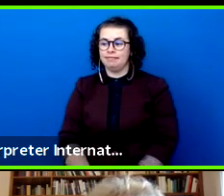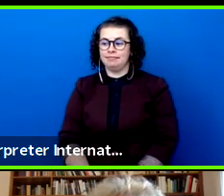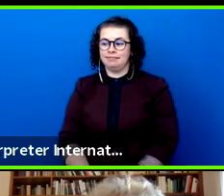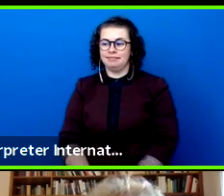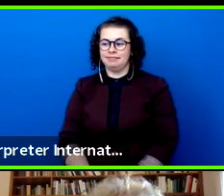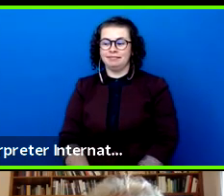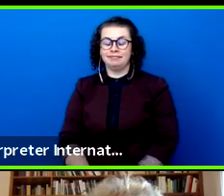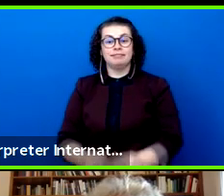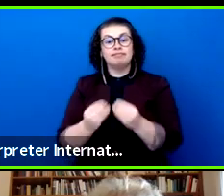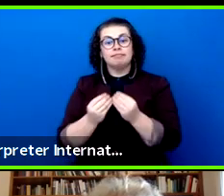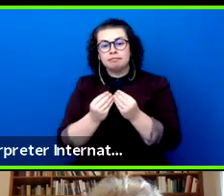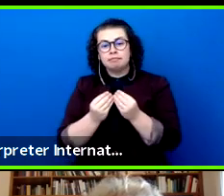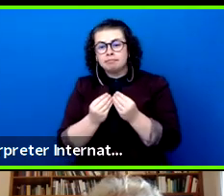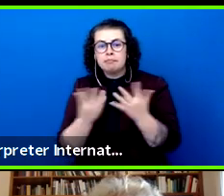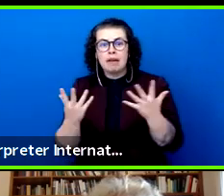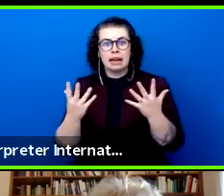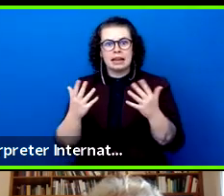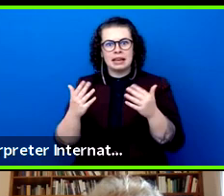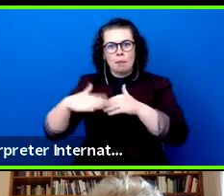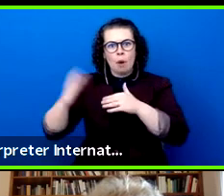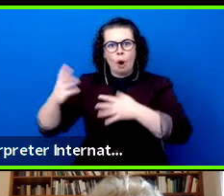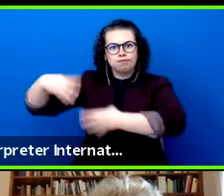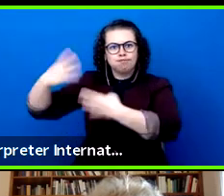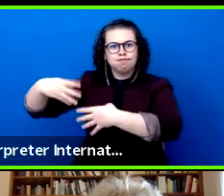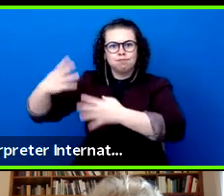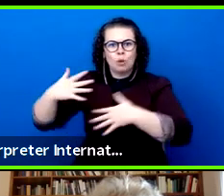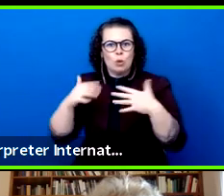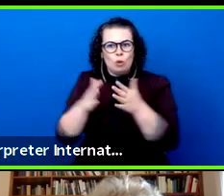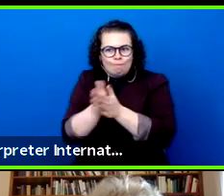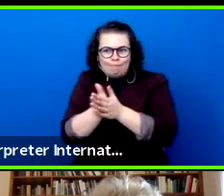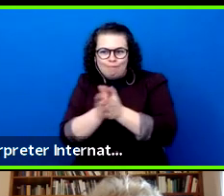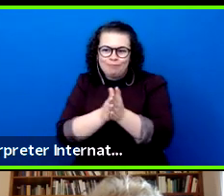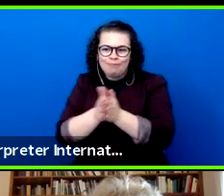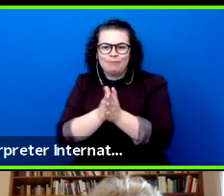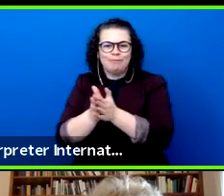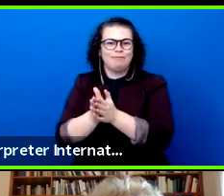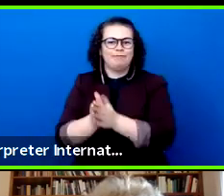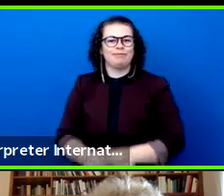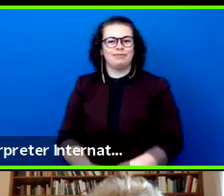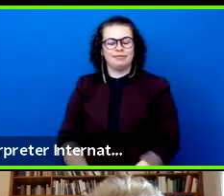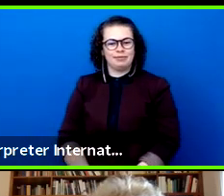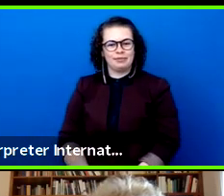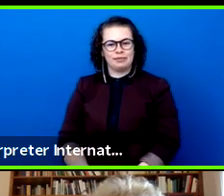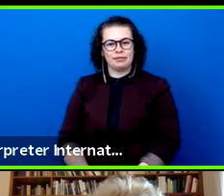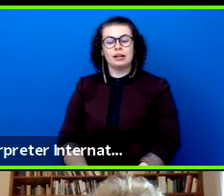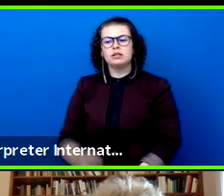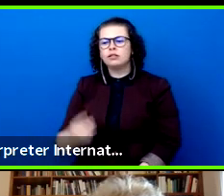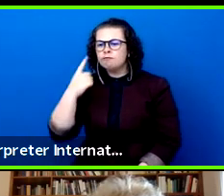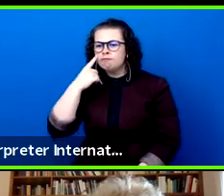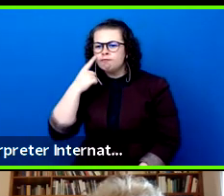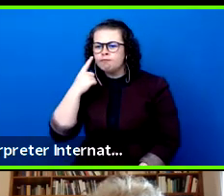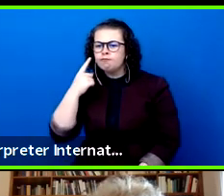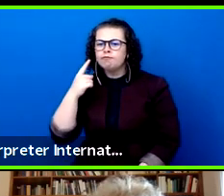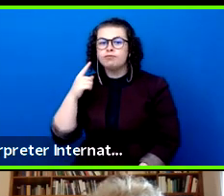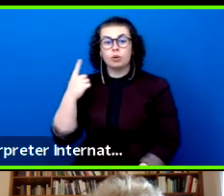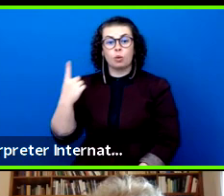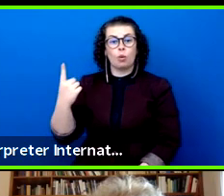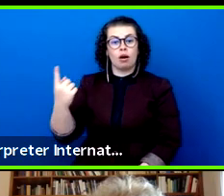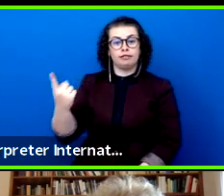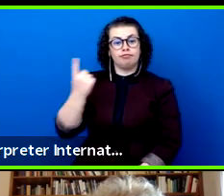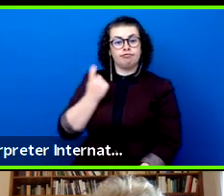people. So it's getting exciting. So in the live stream, we have a comment. It is time